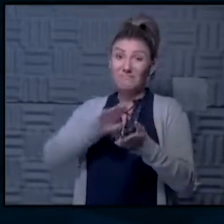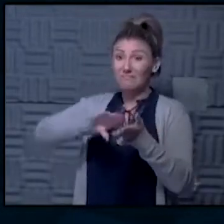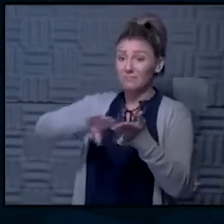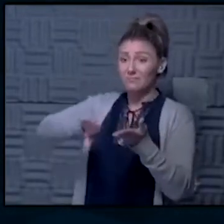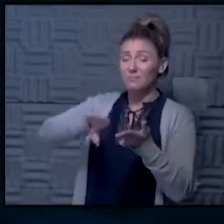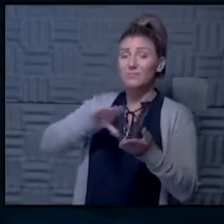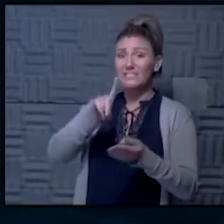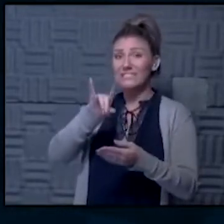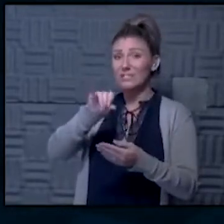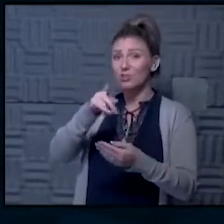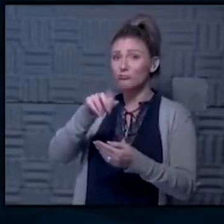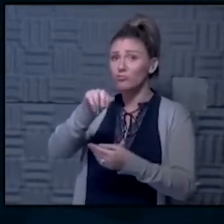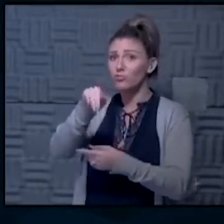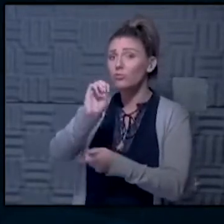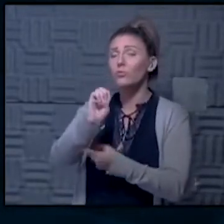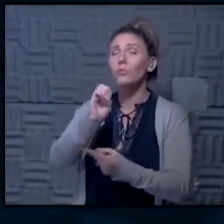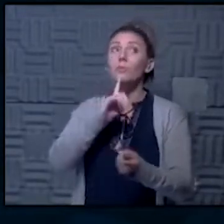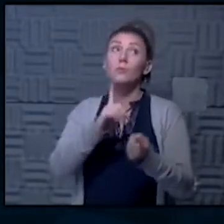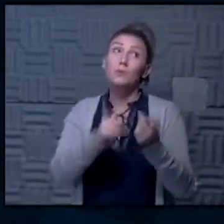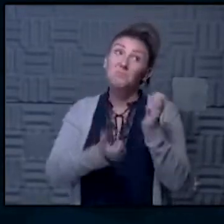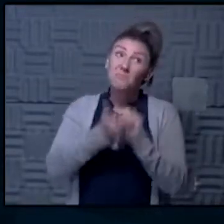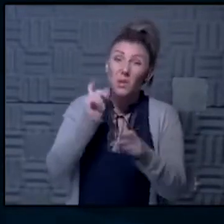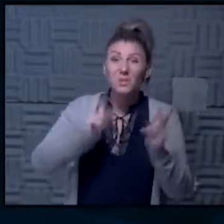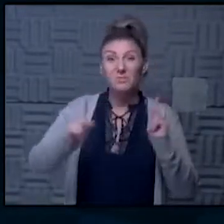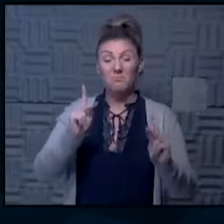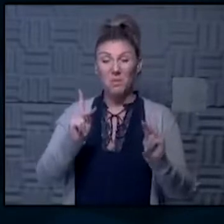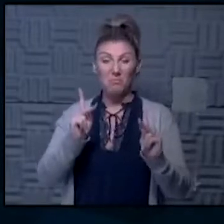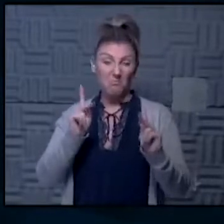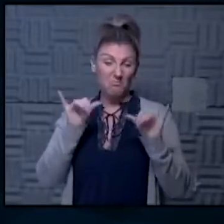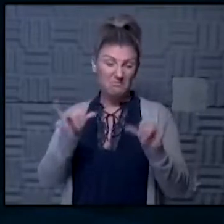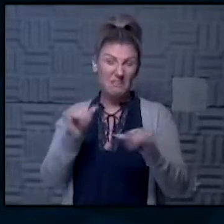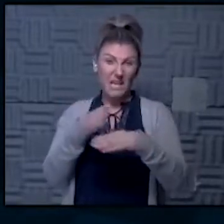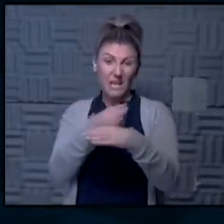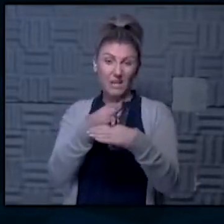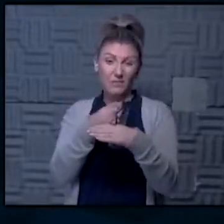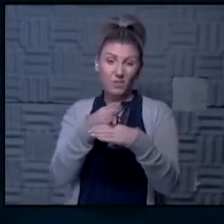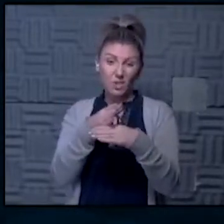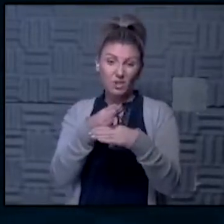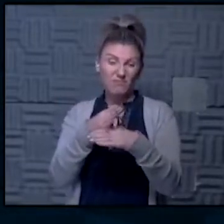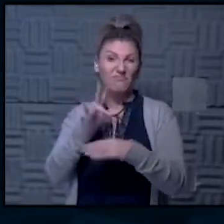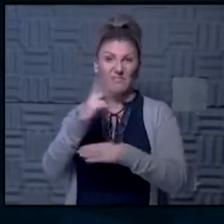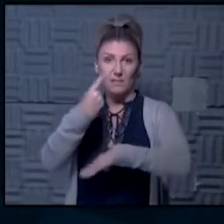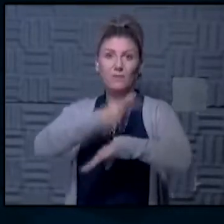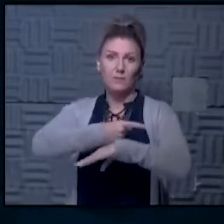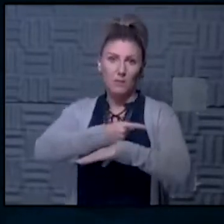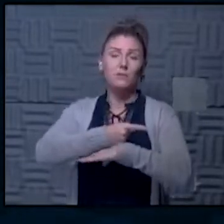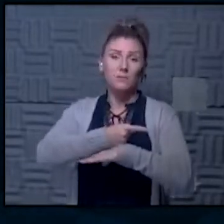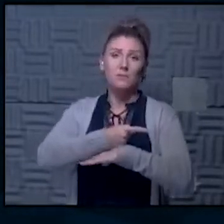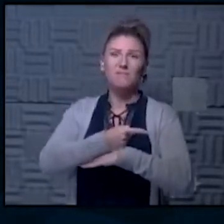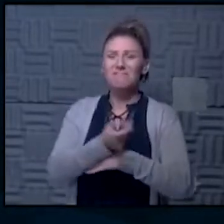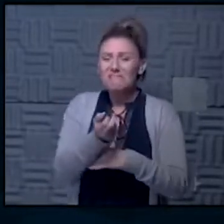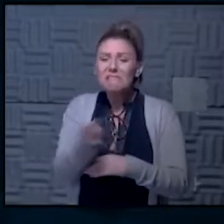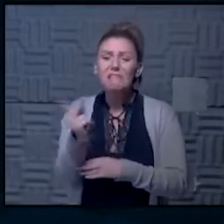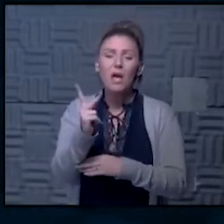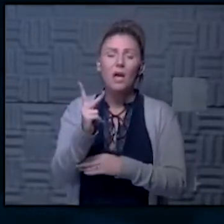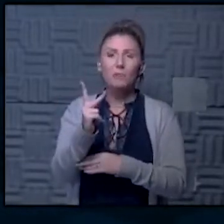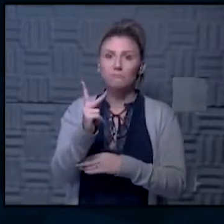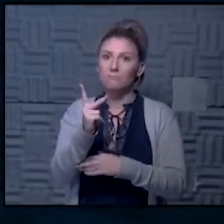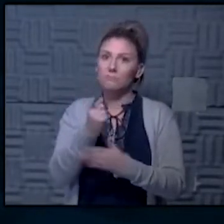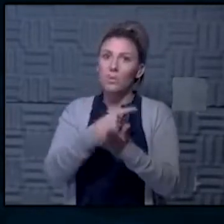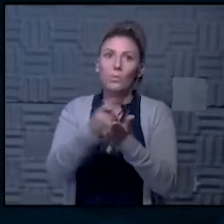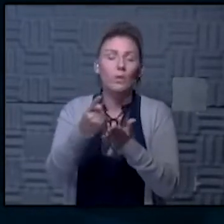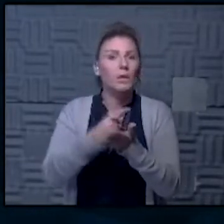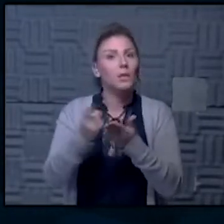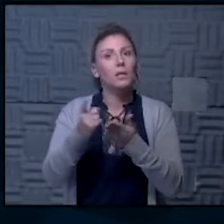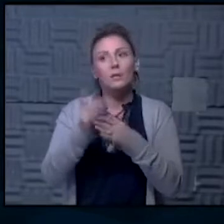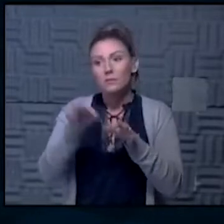come, sometimes most people are there on average, I would say 7 days. We've had some there for weeks. We've had a